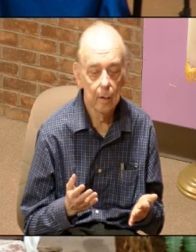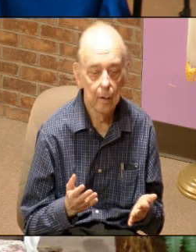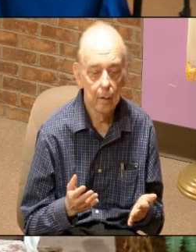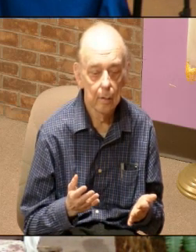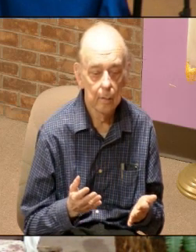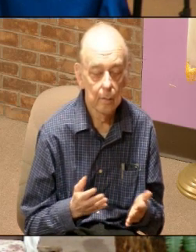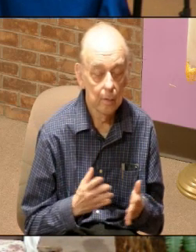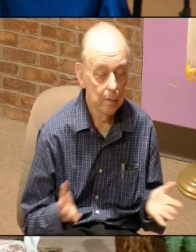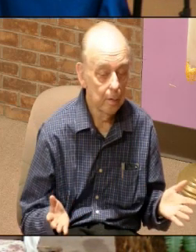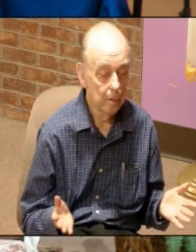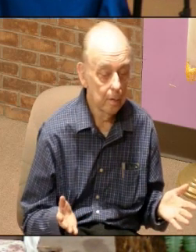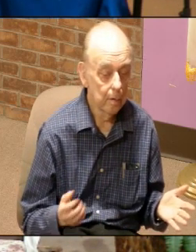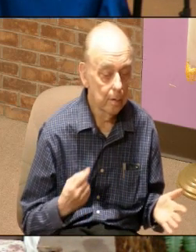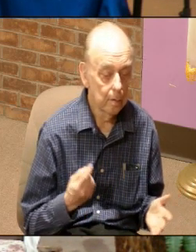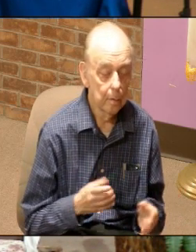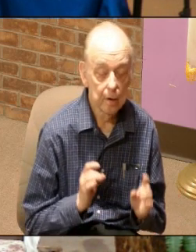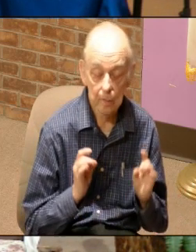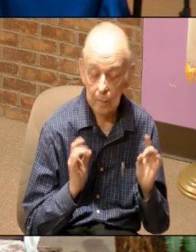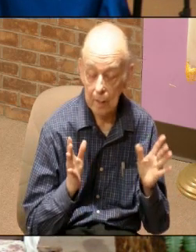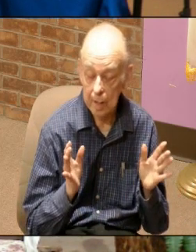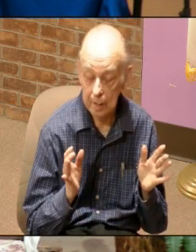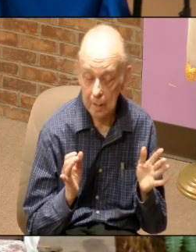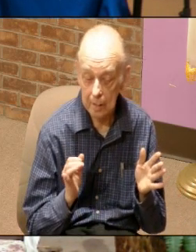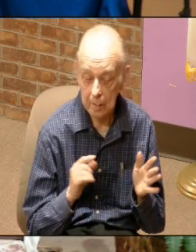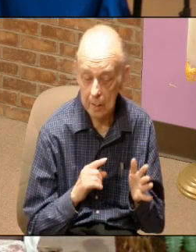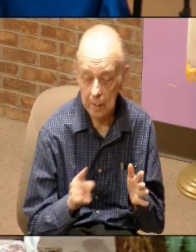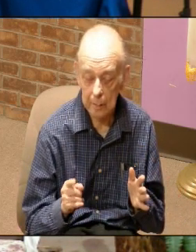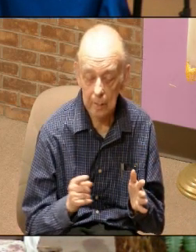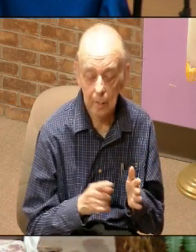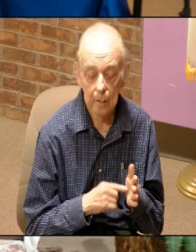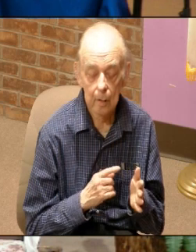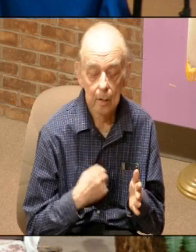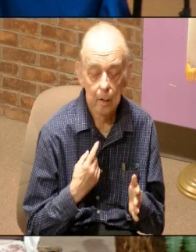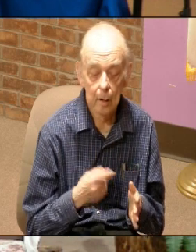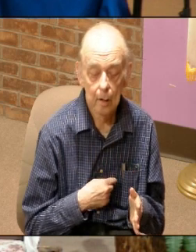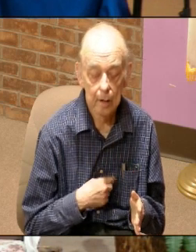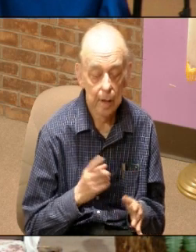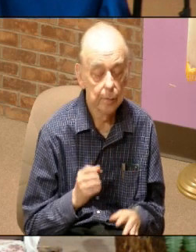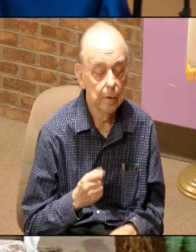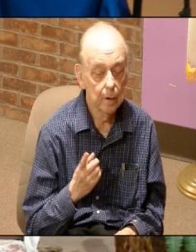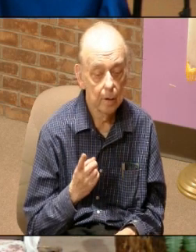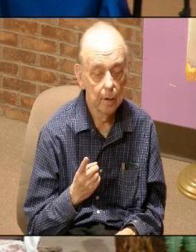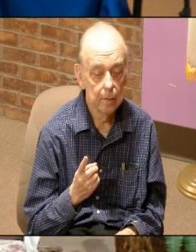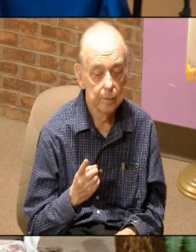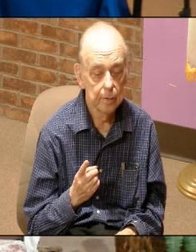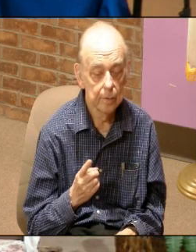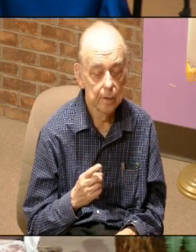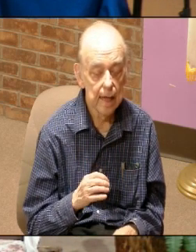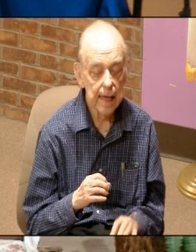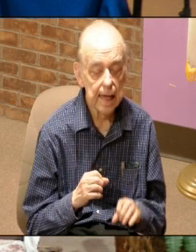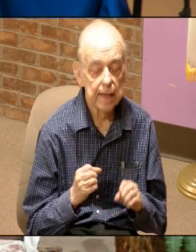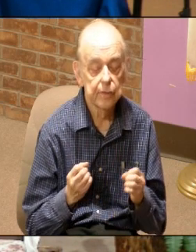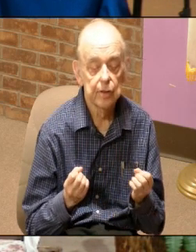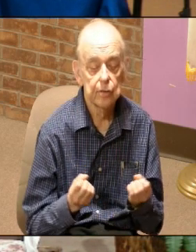as much as we don't like it there are sometimes we have to realize that circumstances